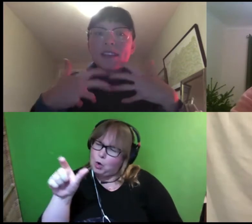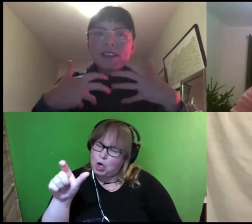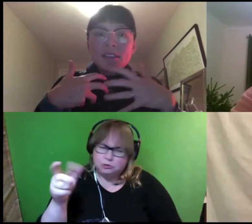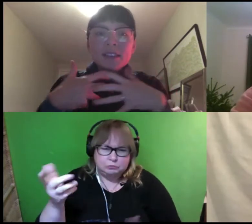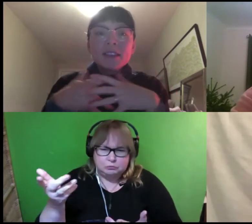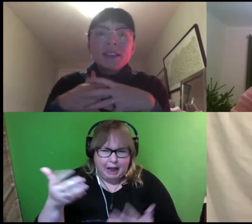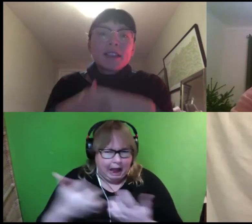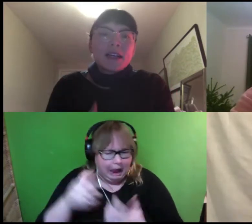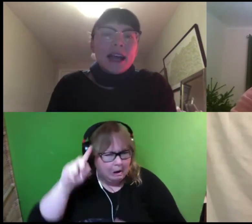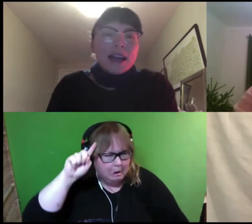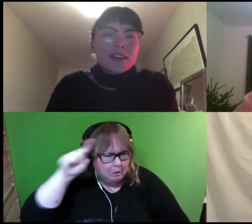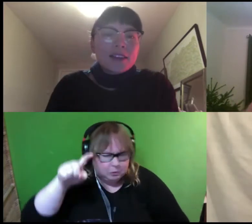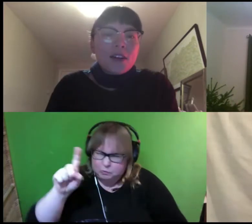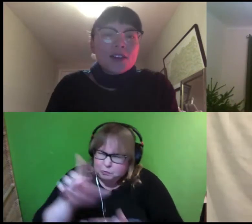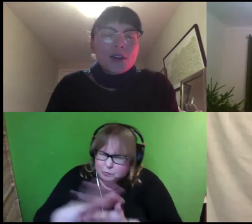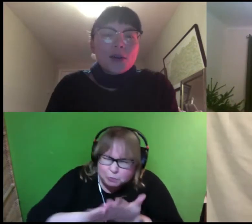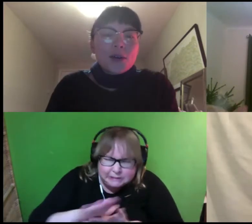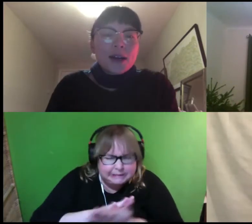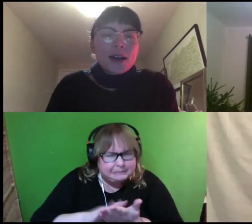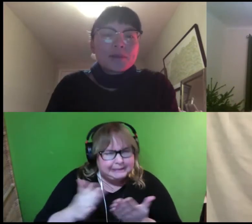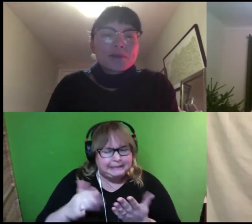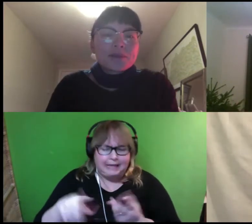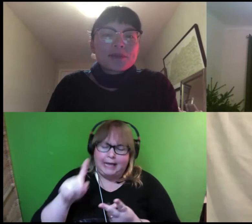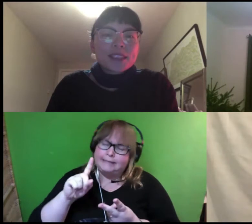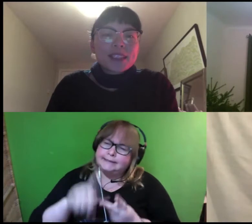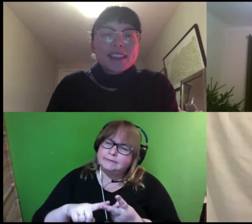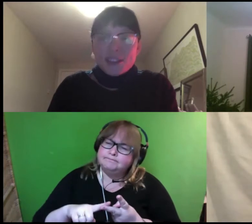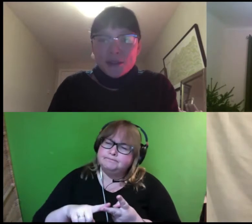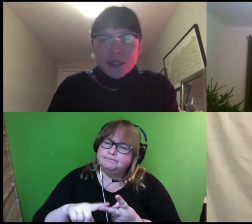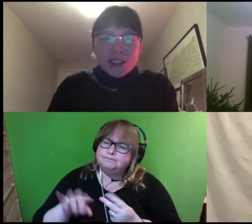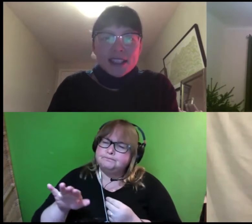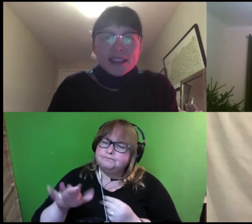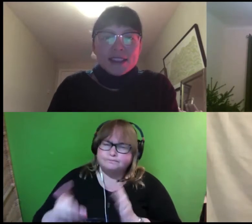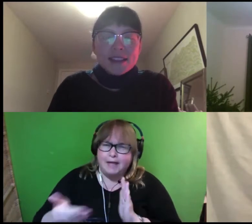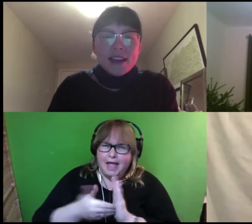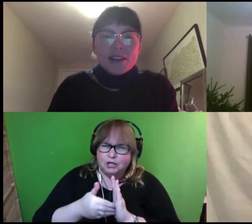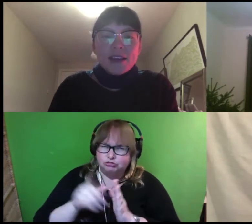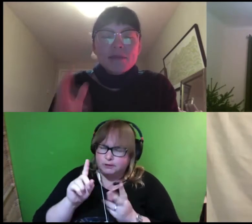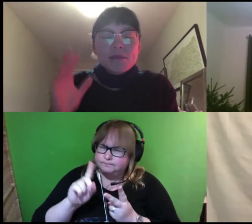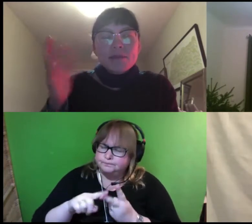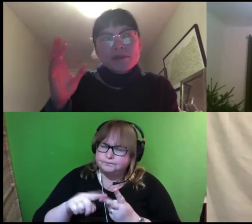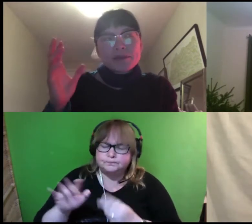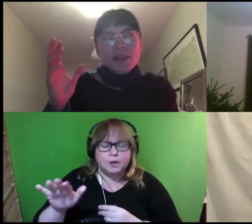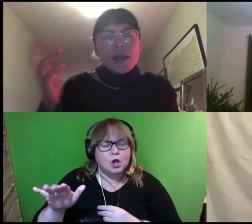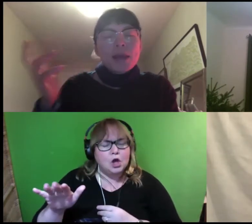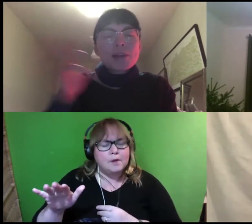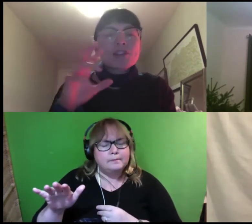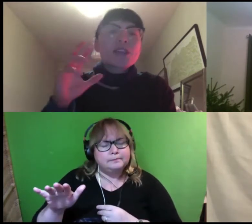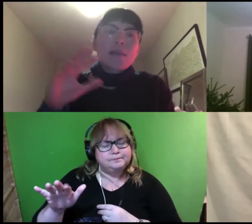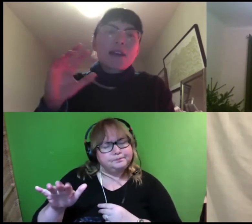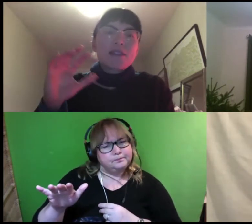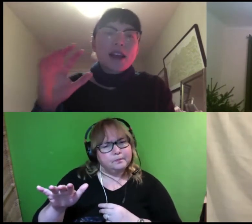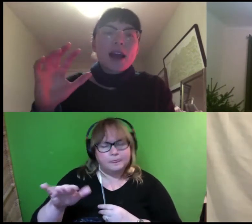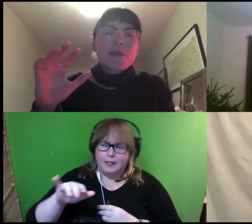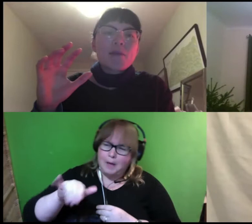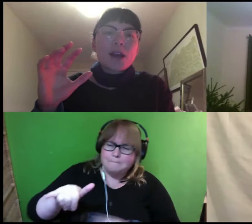to signal. And also, an additional question is, now that Maybitude came